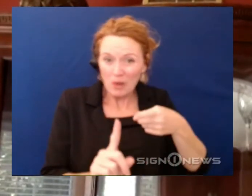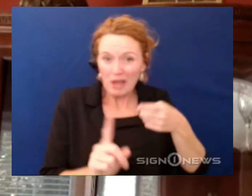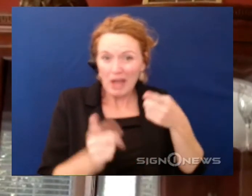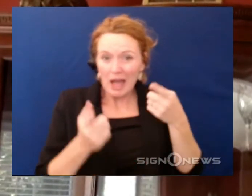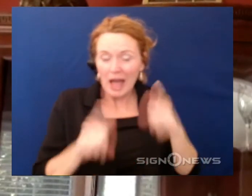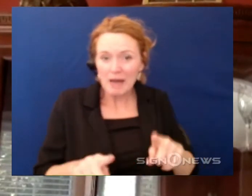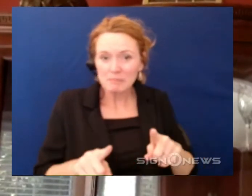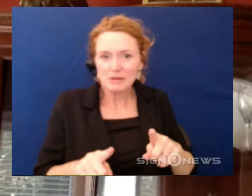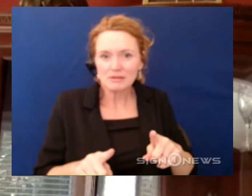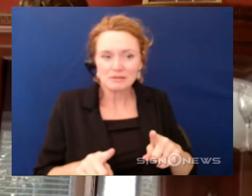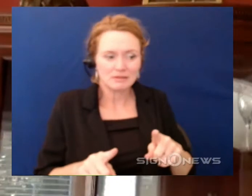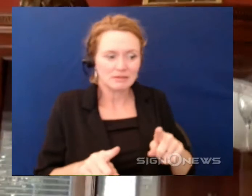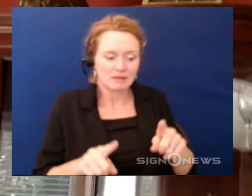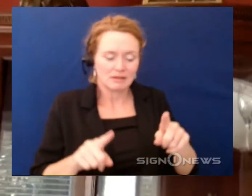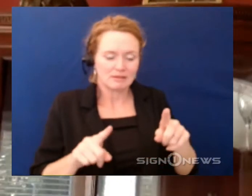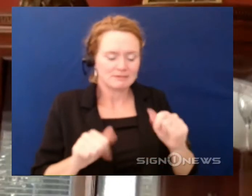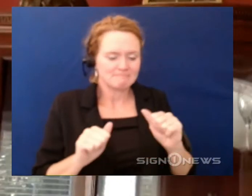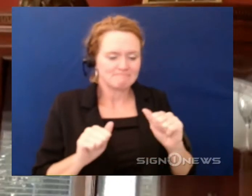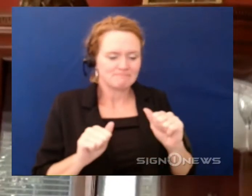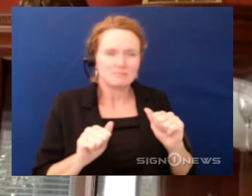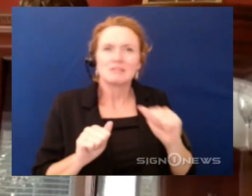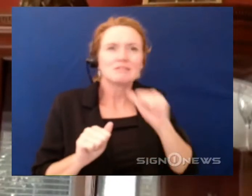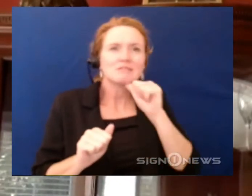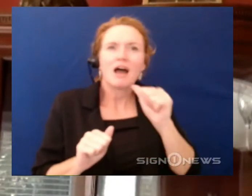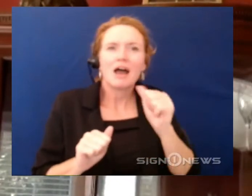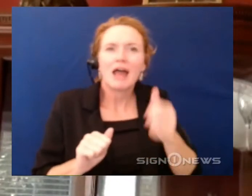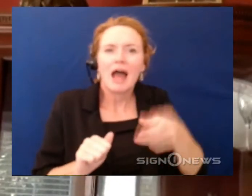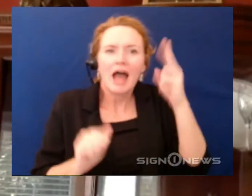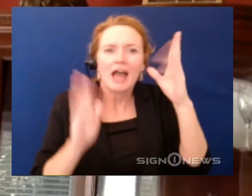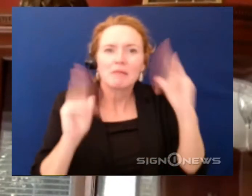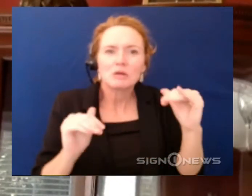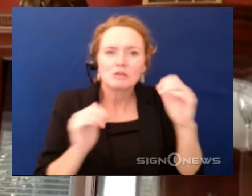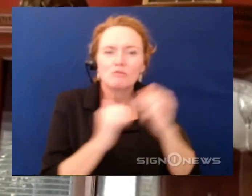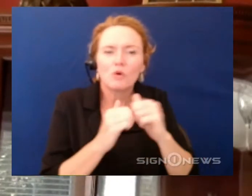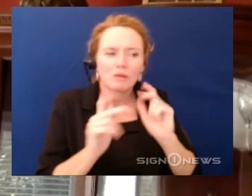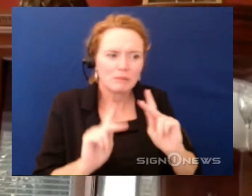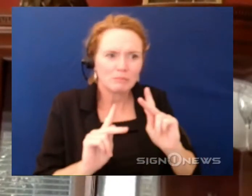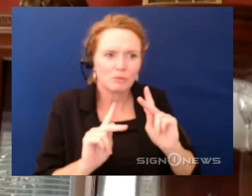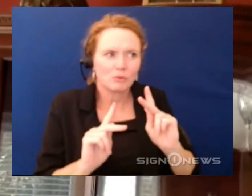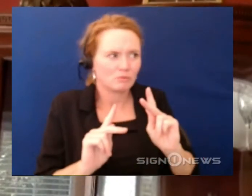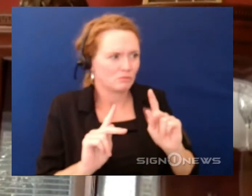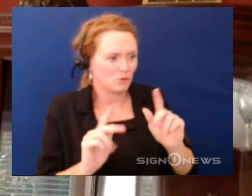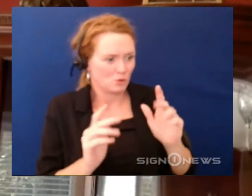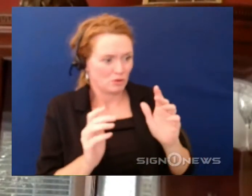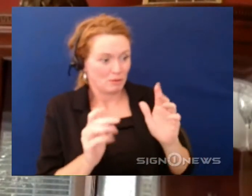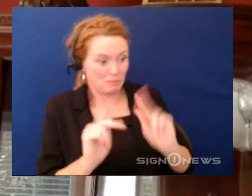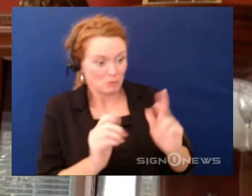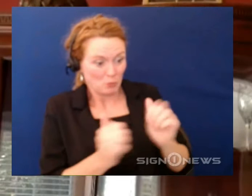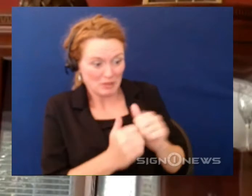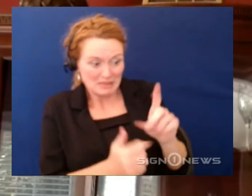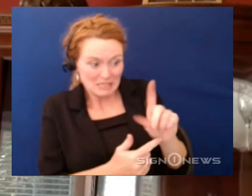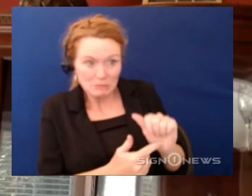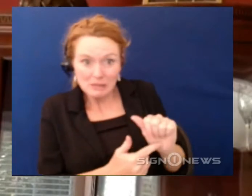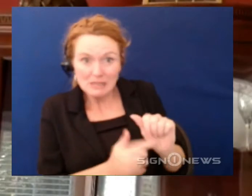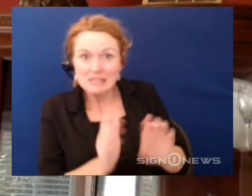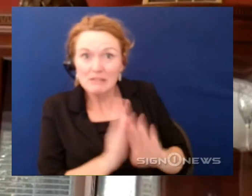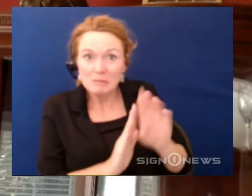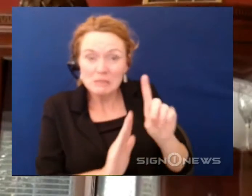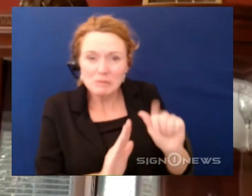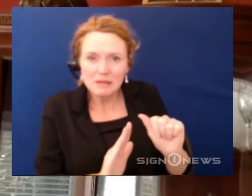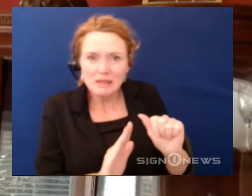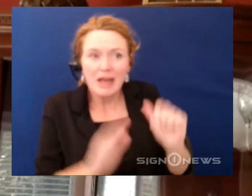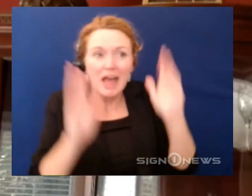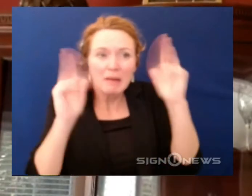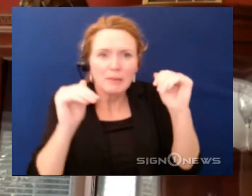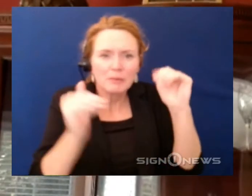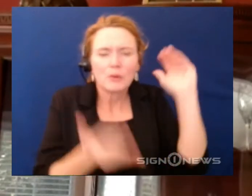low expectations, particularly for people with developmental disabilities, that's prevalent